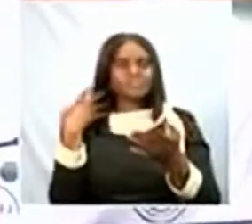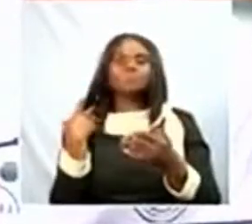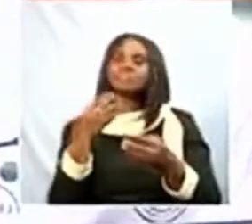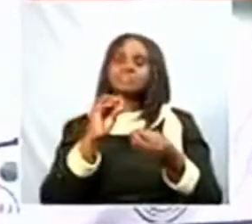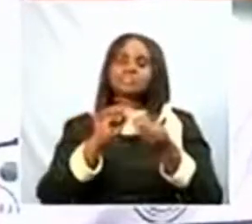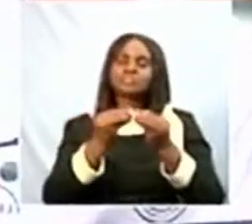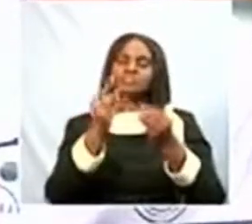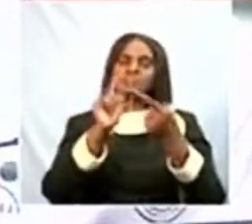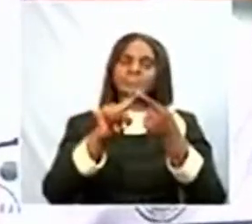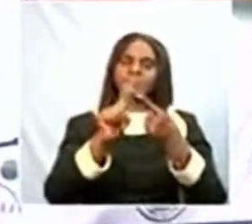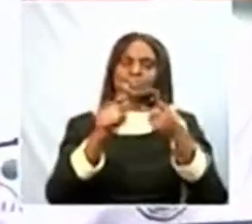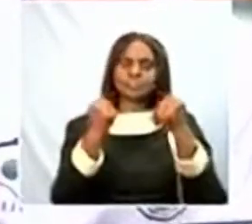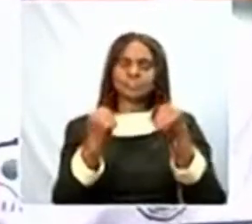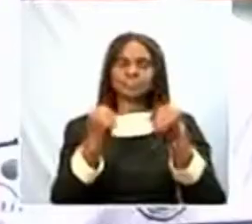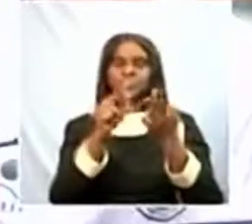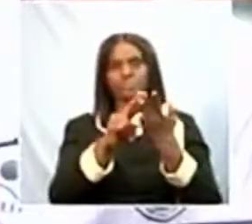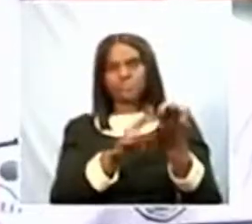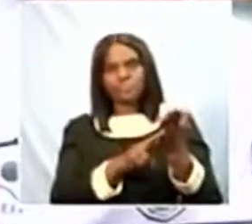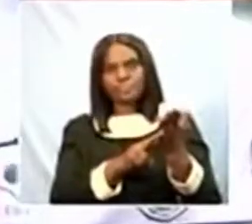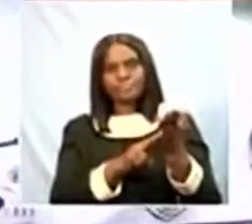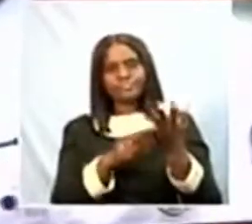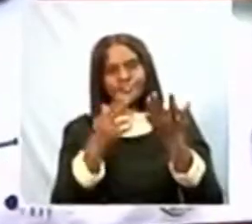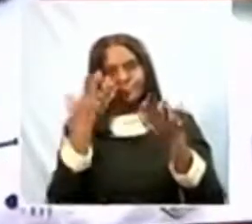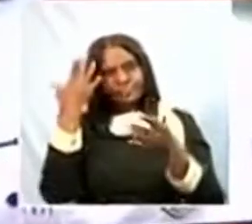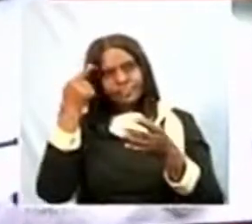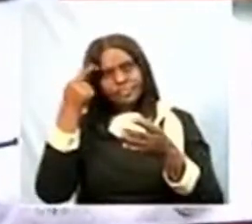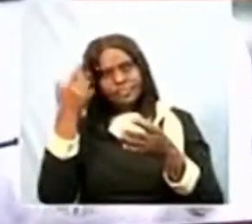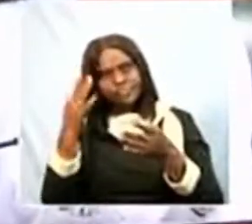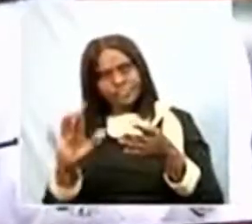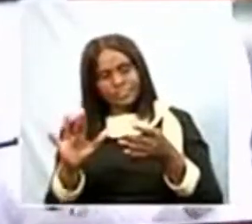one, strong rules for nature.